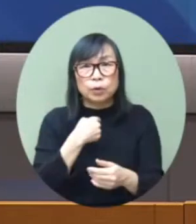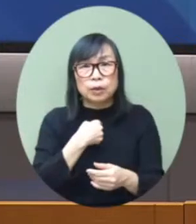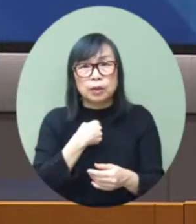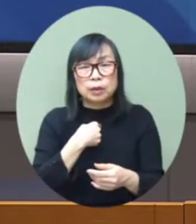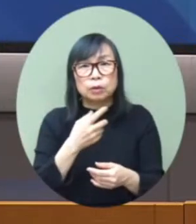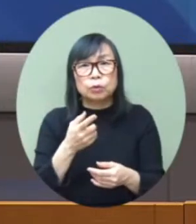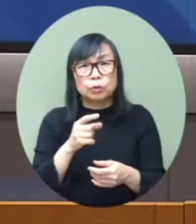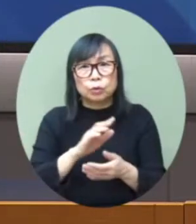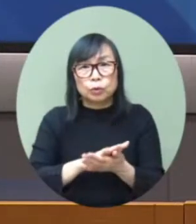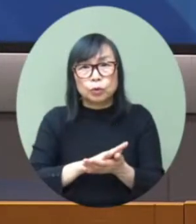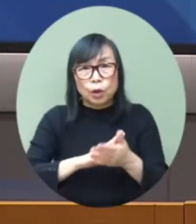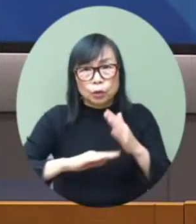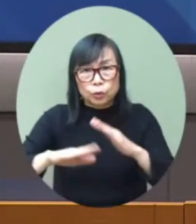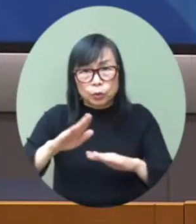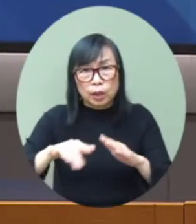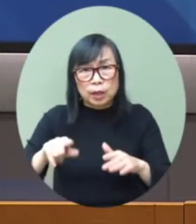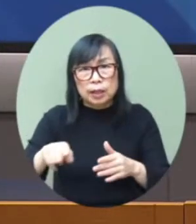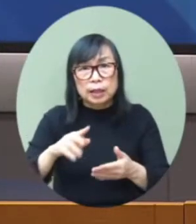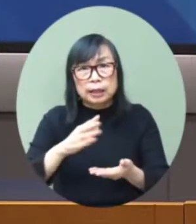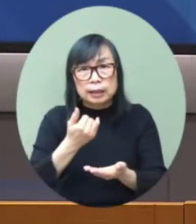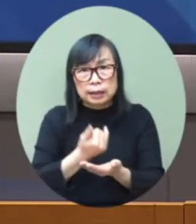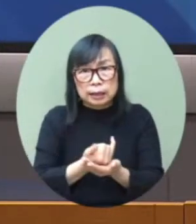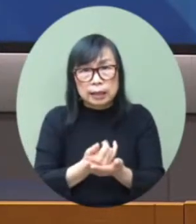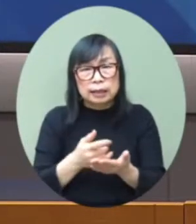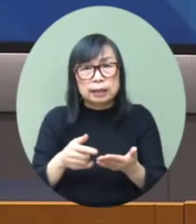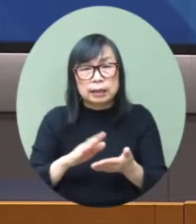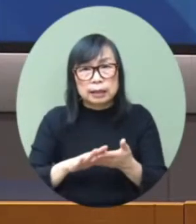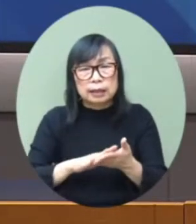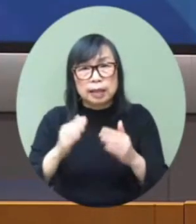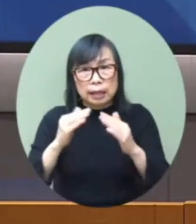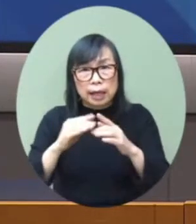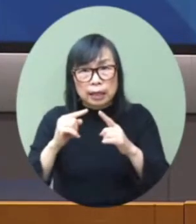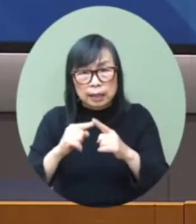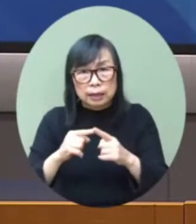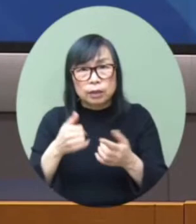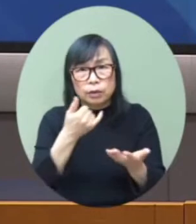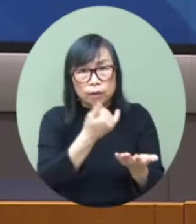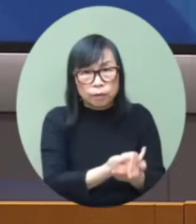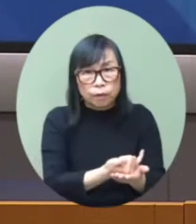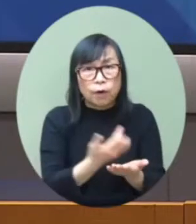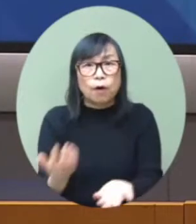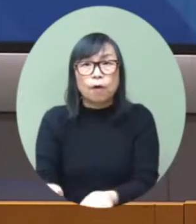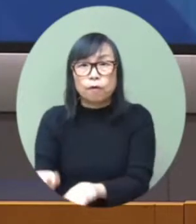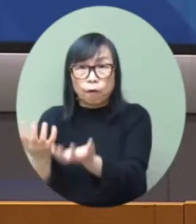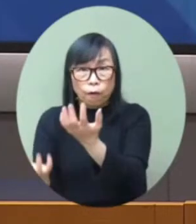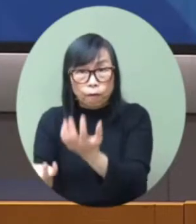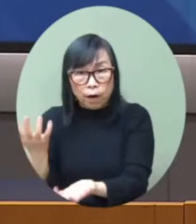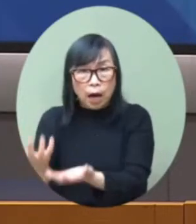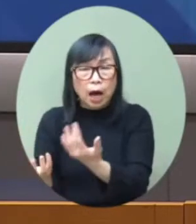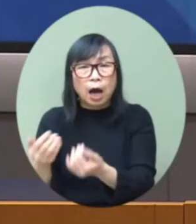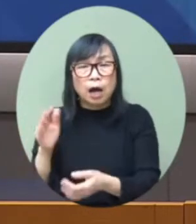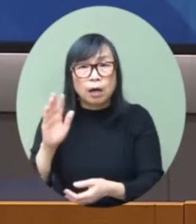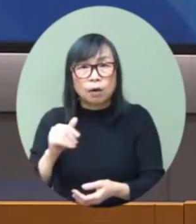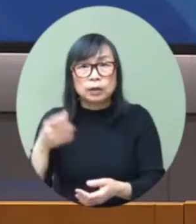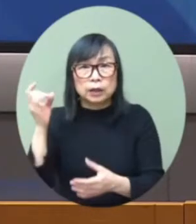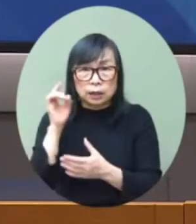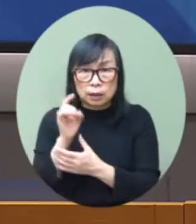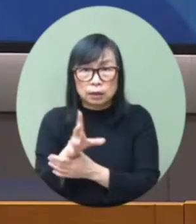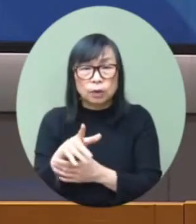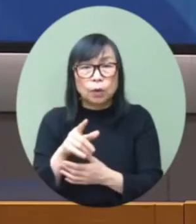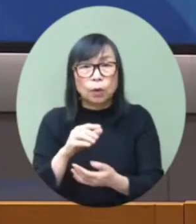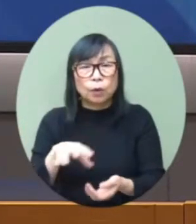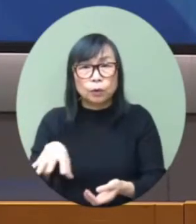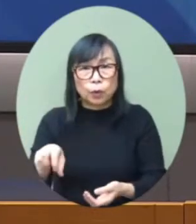increase our number of sessions. I encourage grieving families to have